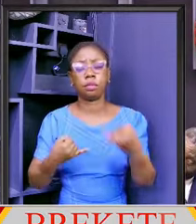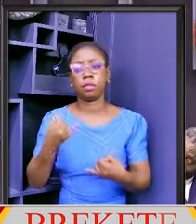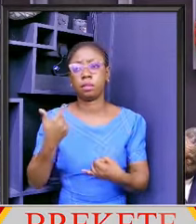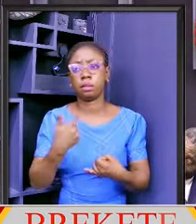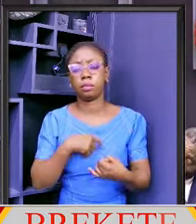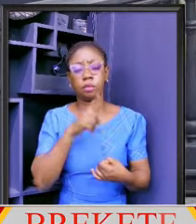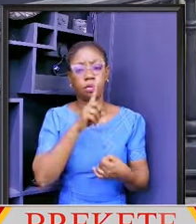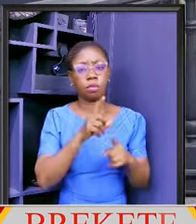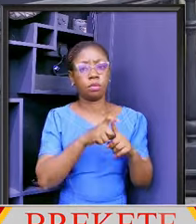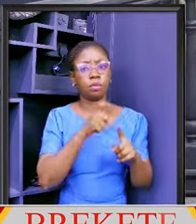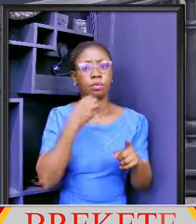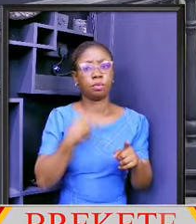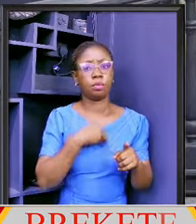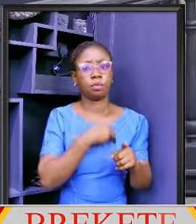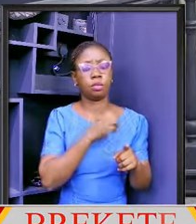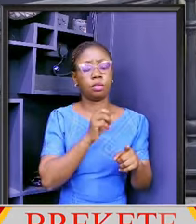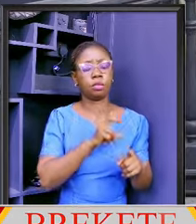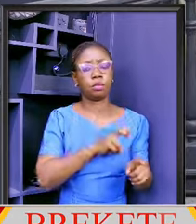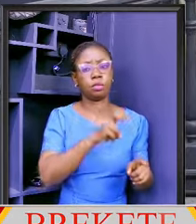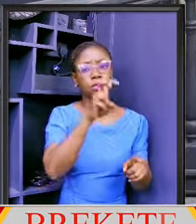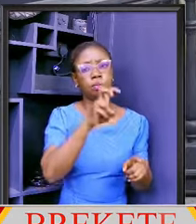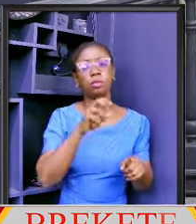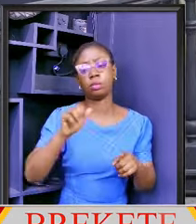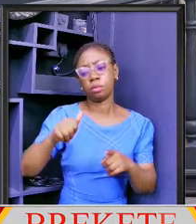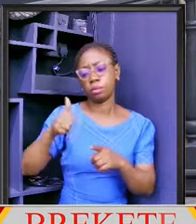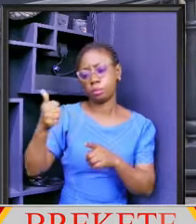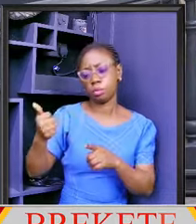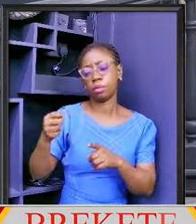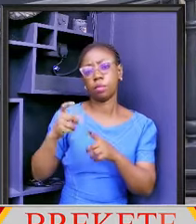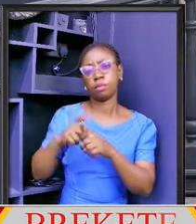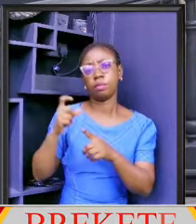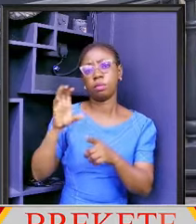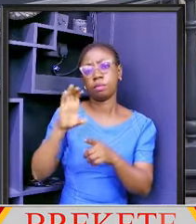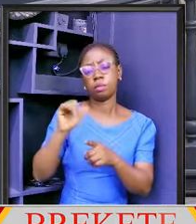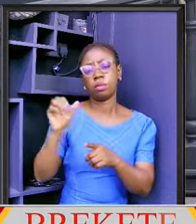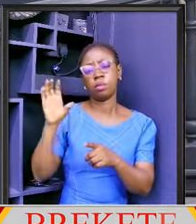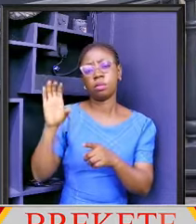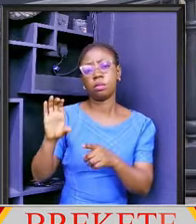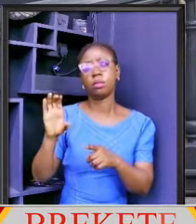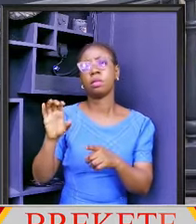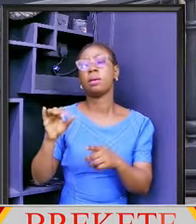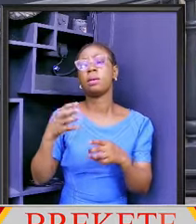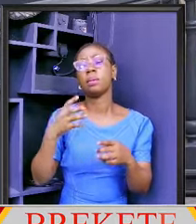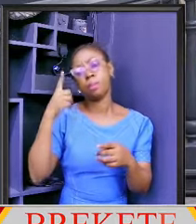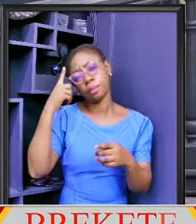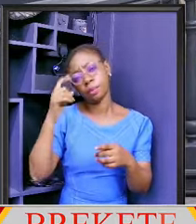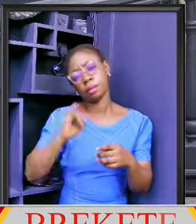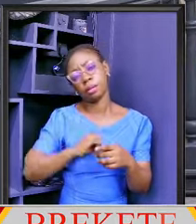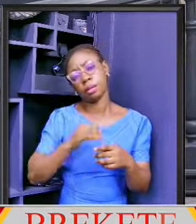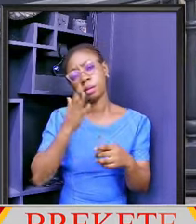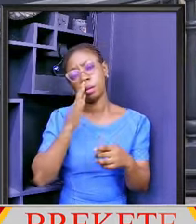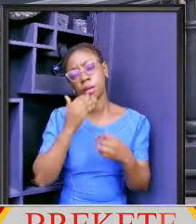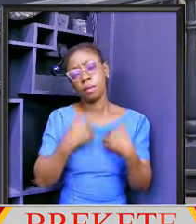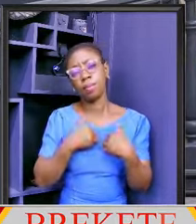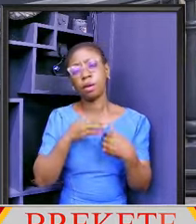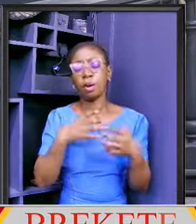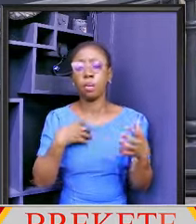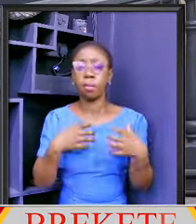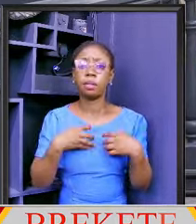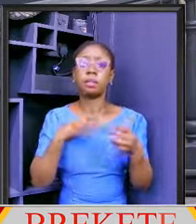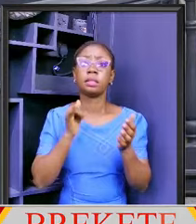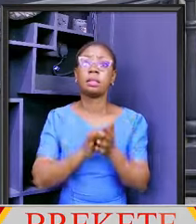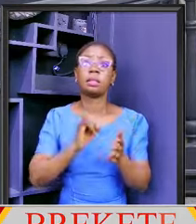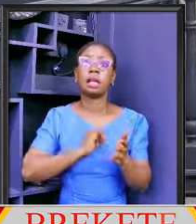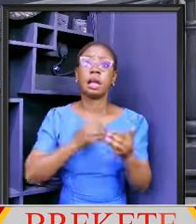one from the Minister of Transportation, this one is from the CAC. Oh, yeah, give them the because documents. Because I have been complaining that I have the original copy of